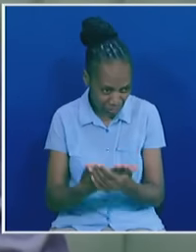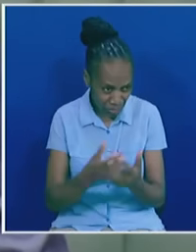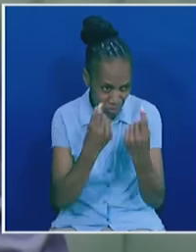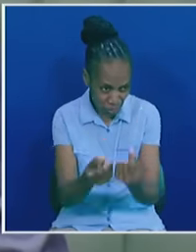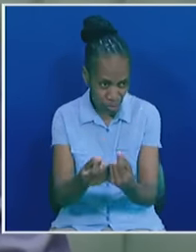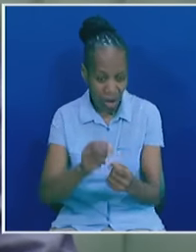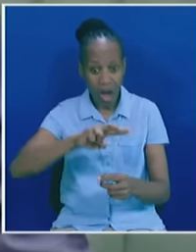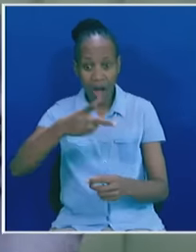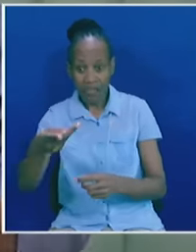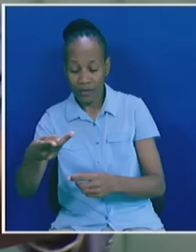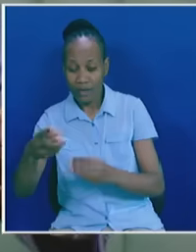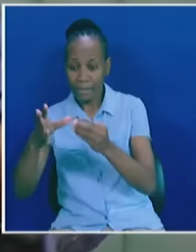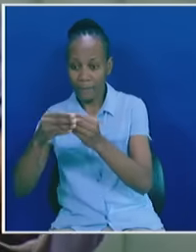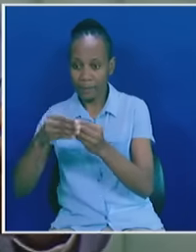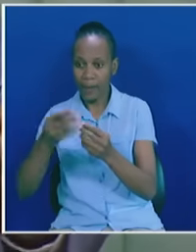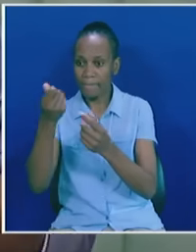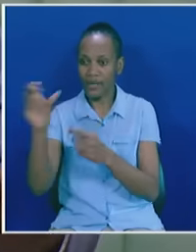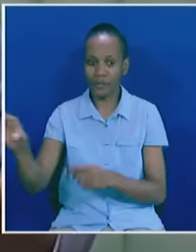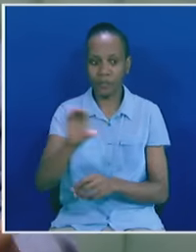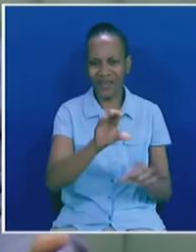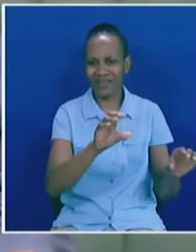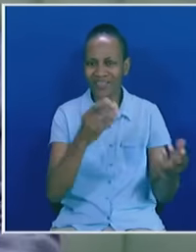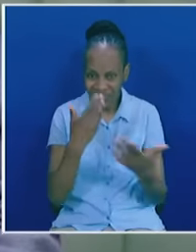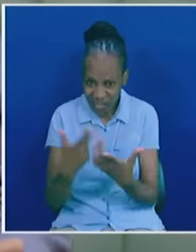member, because that is called